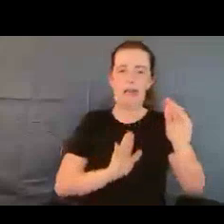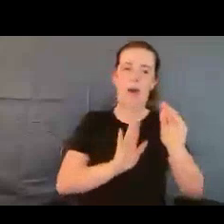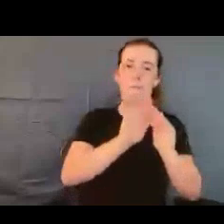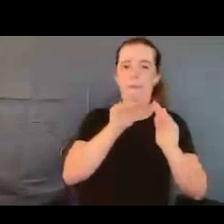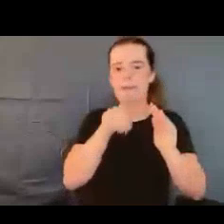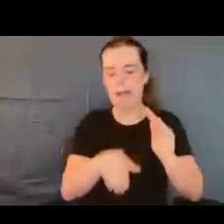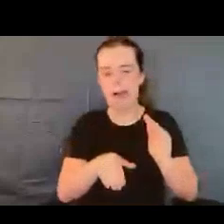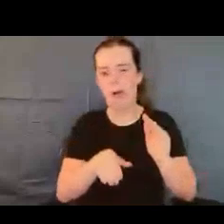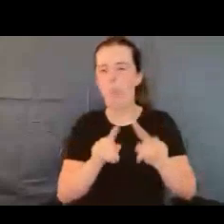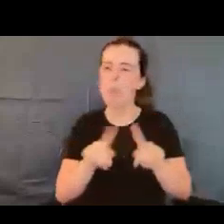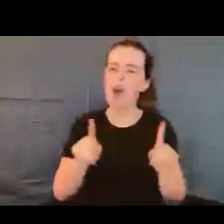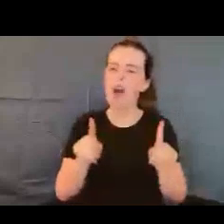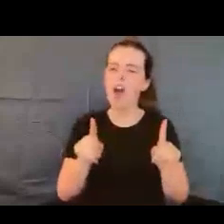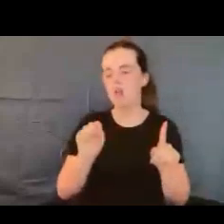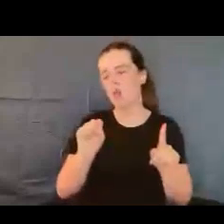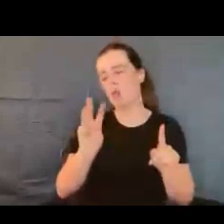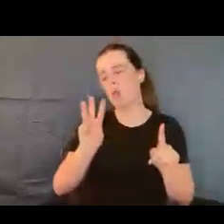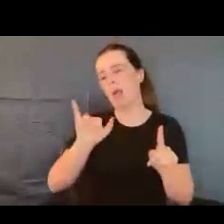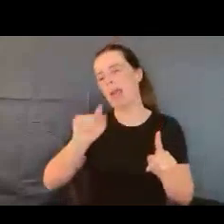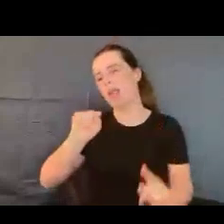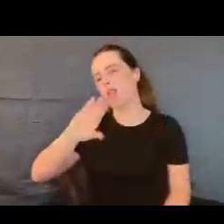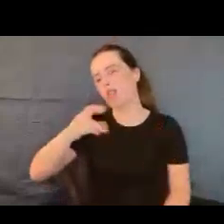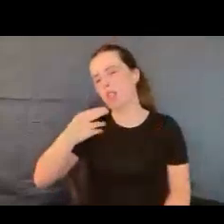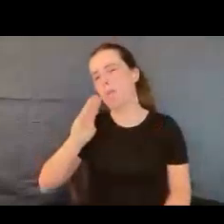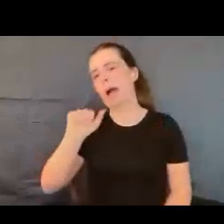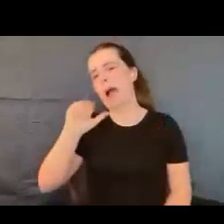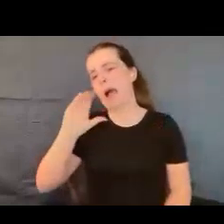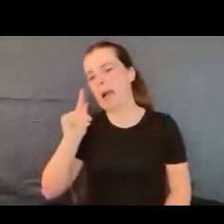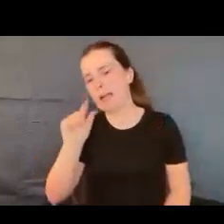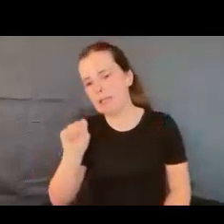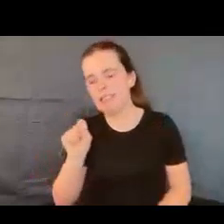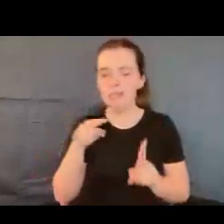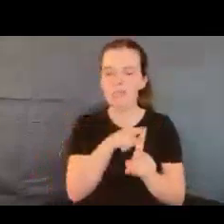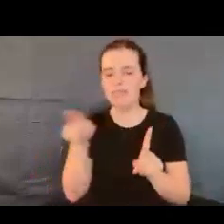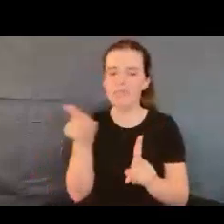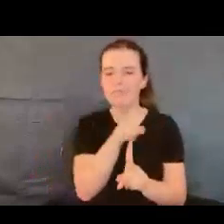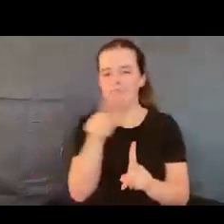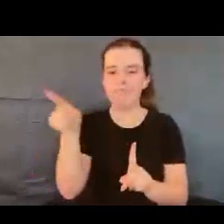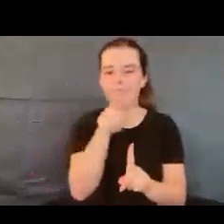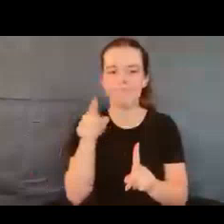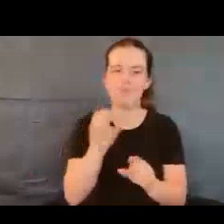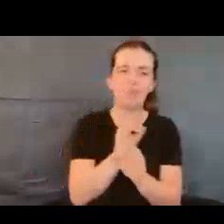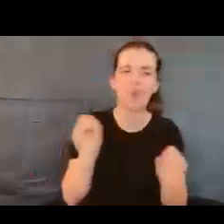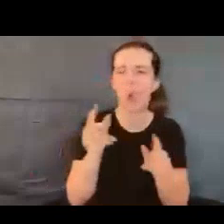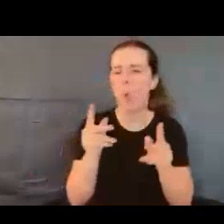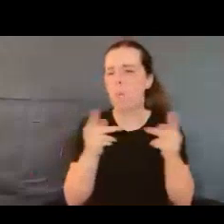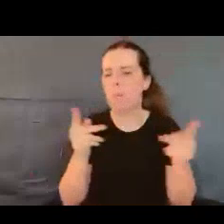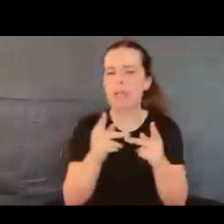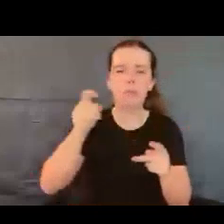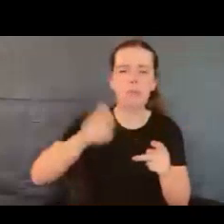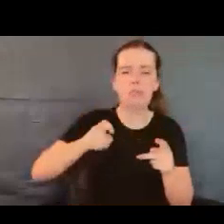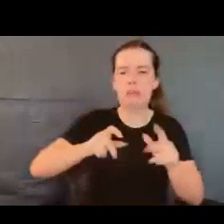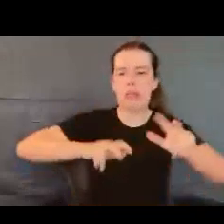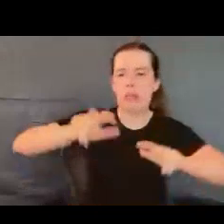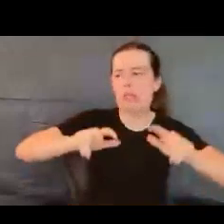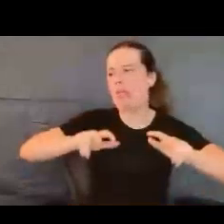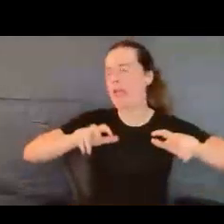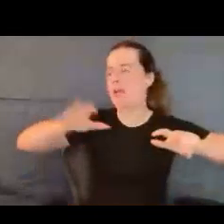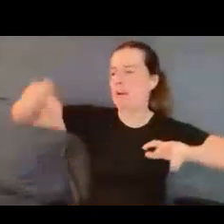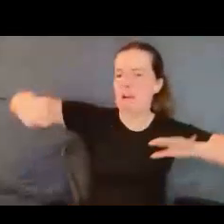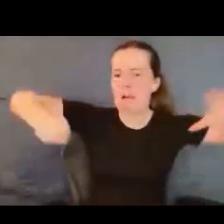switchback, so it's still not that bad. And there's no like places where you would feel like you're scrambling at all or having to grab onto rocks with your hands to get up and